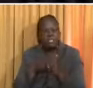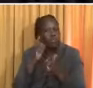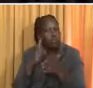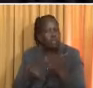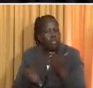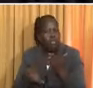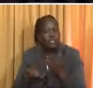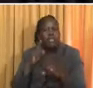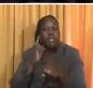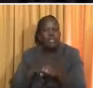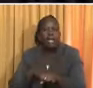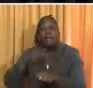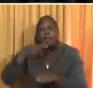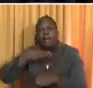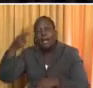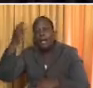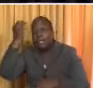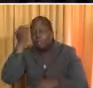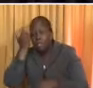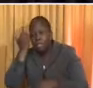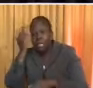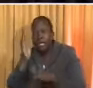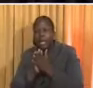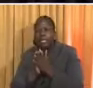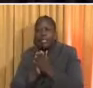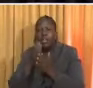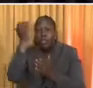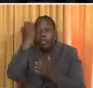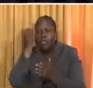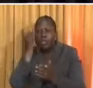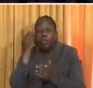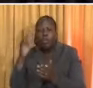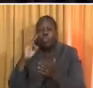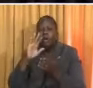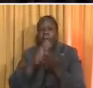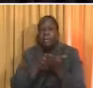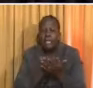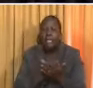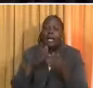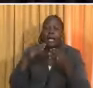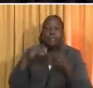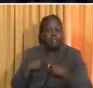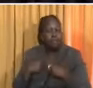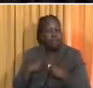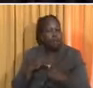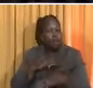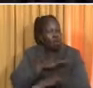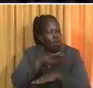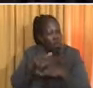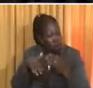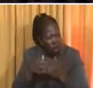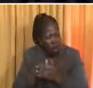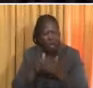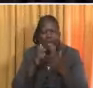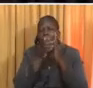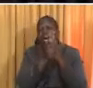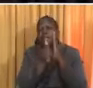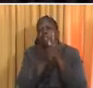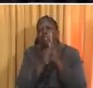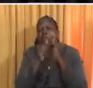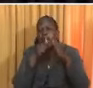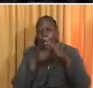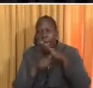High Court and the Court of Appeal accept, on the one hand, that all articles in the Constitution